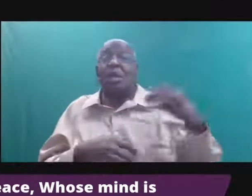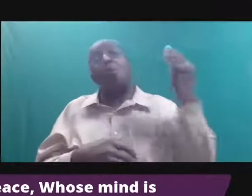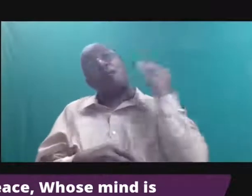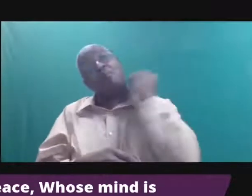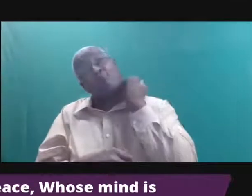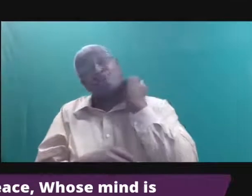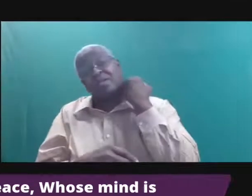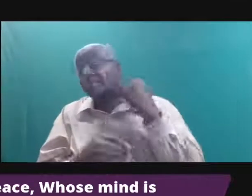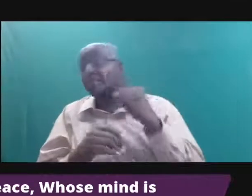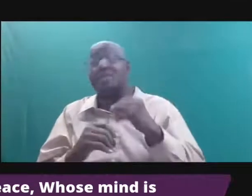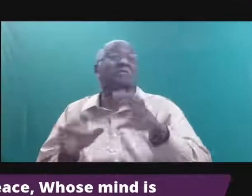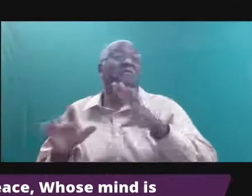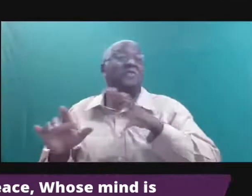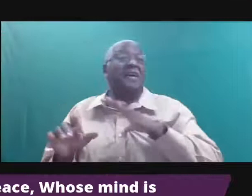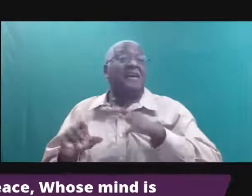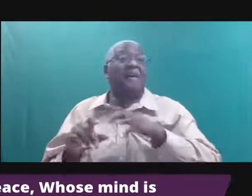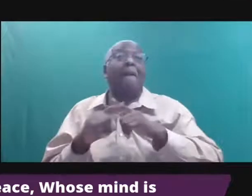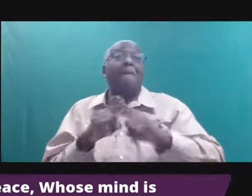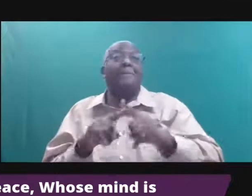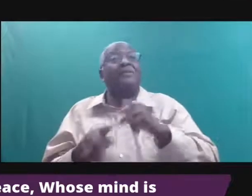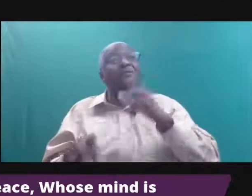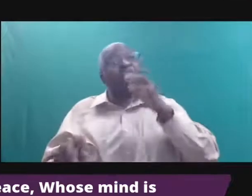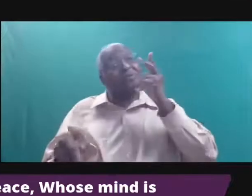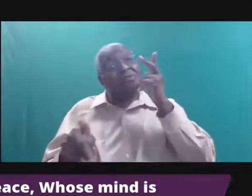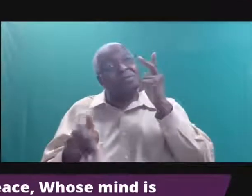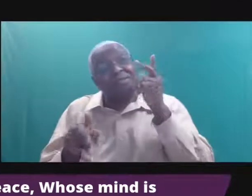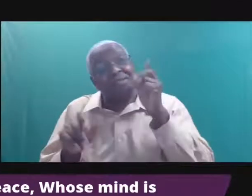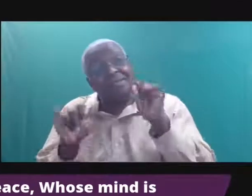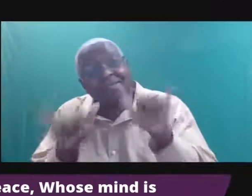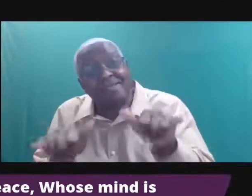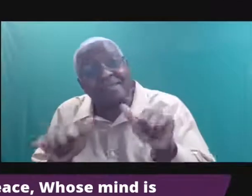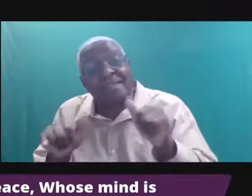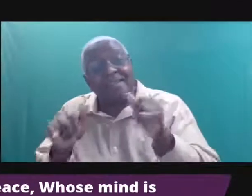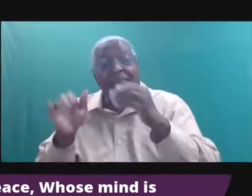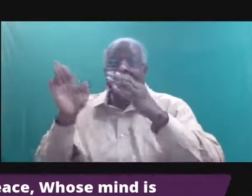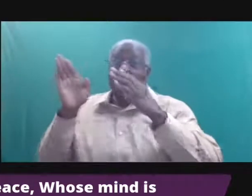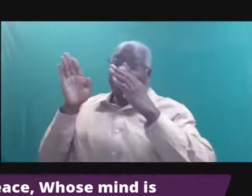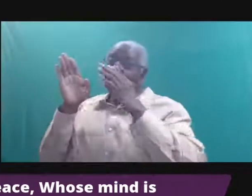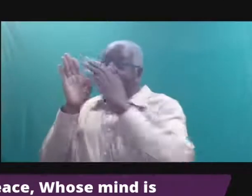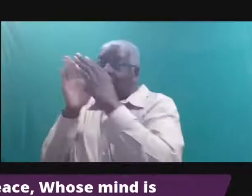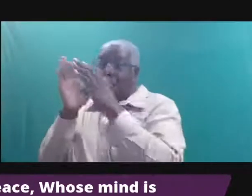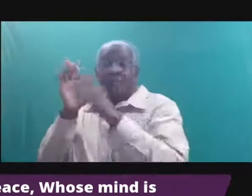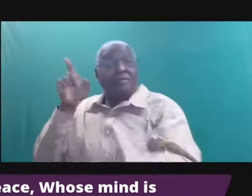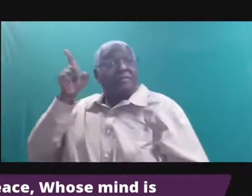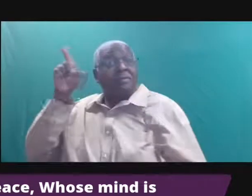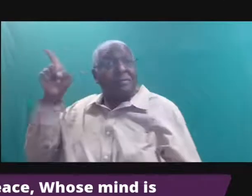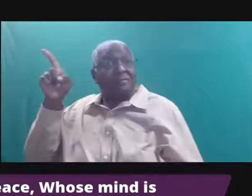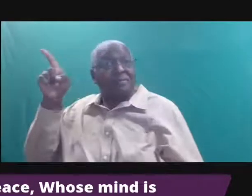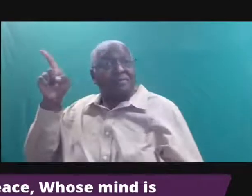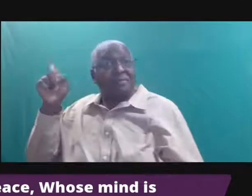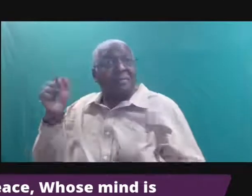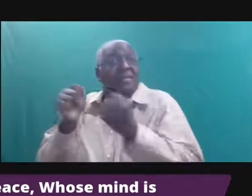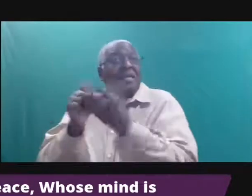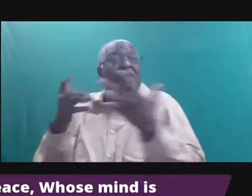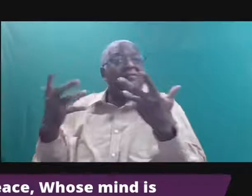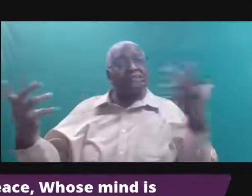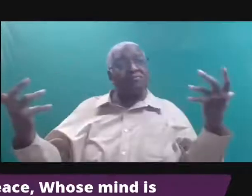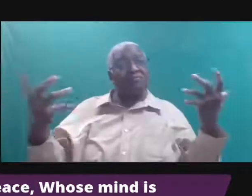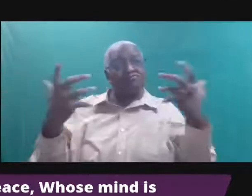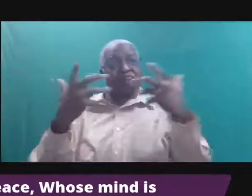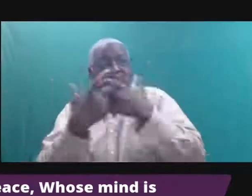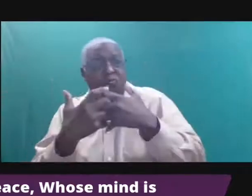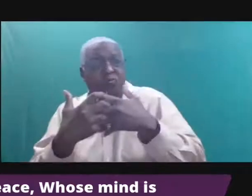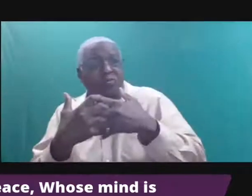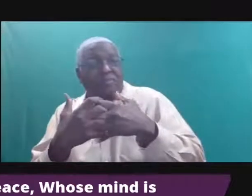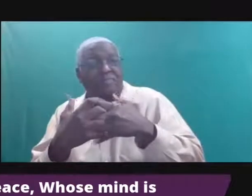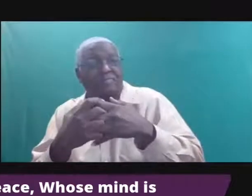you keep your mind stayed, focused, fixed on God, everything else is going to work out. In other words, it